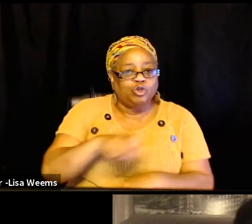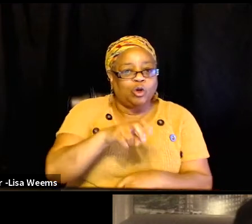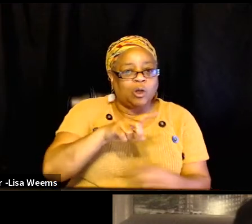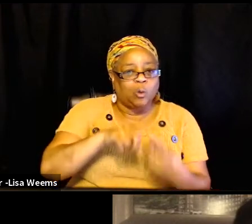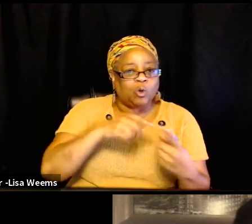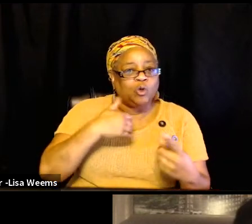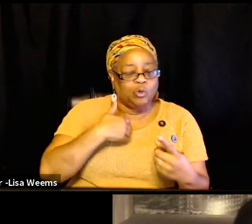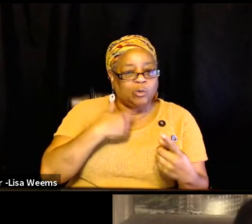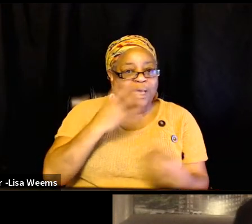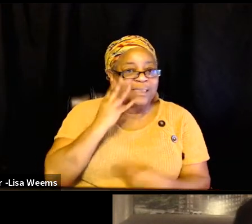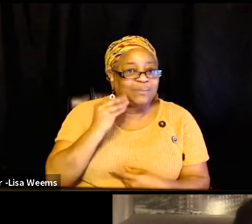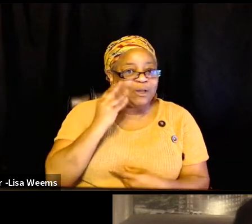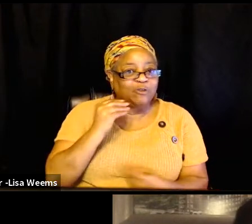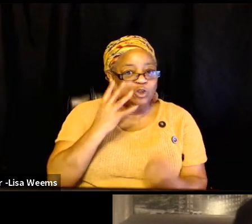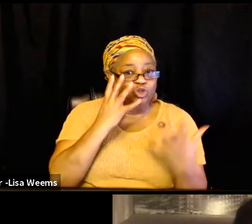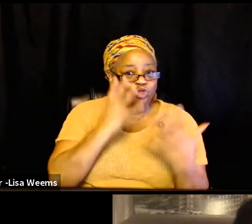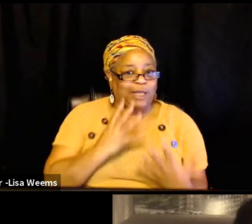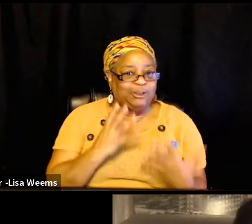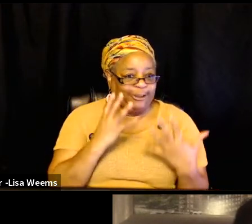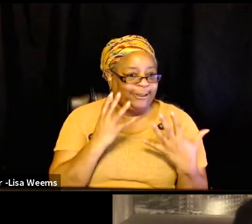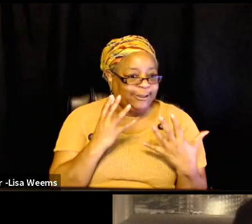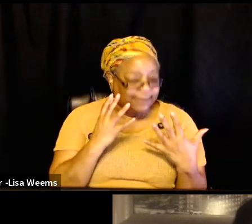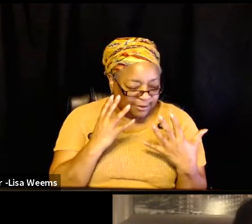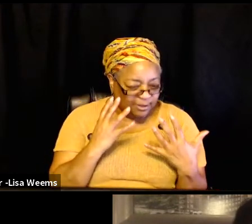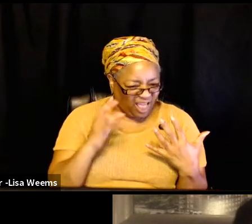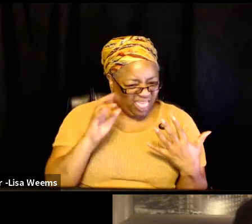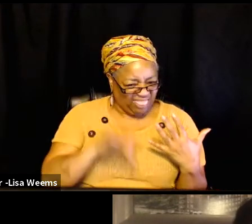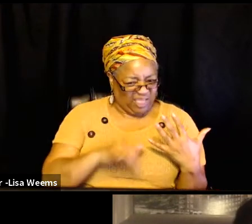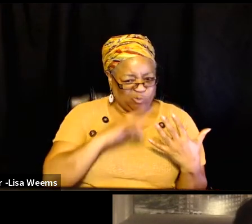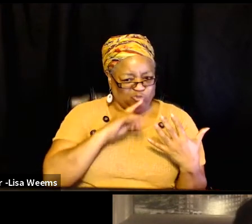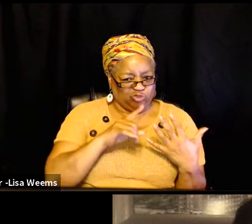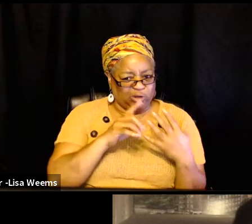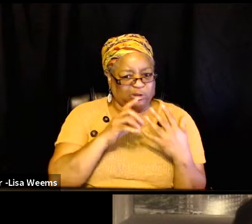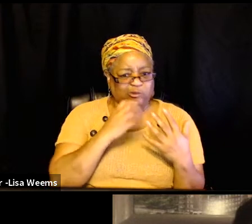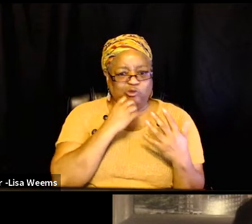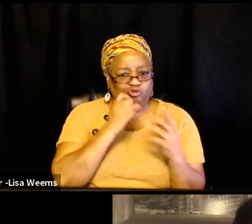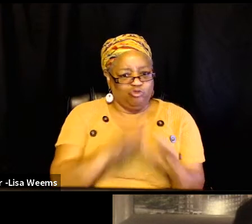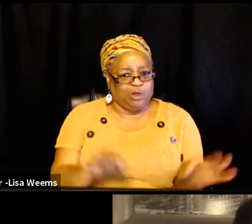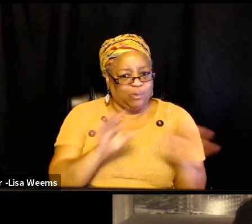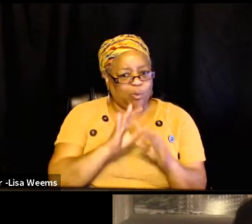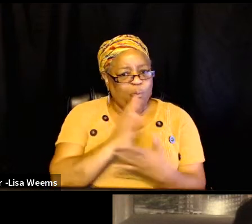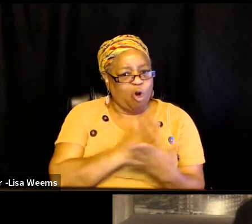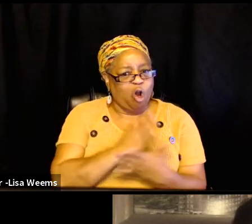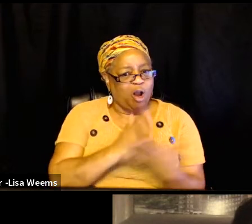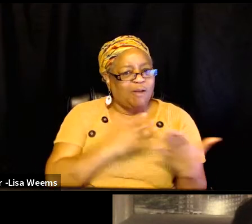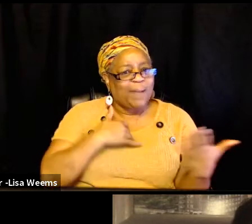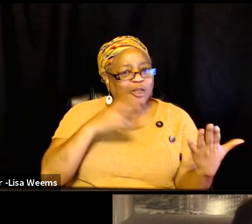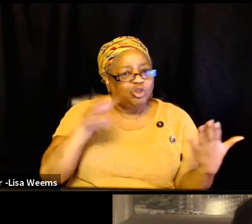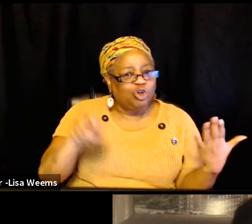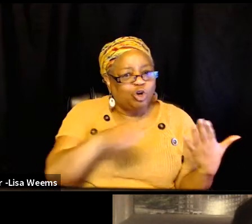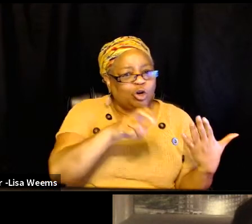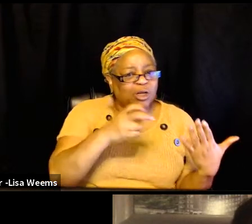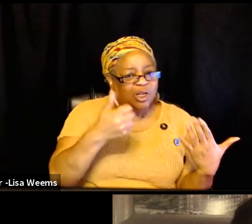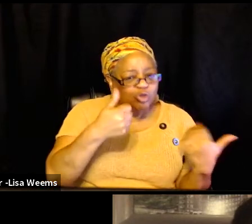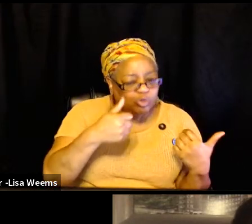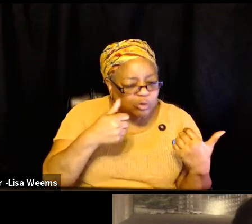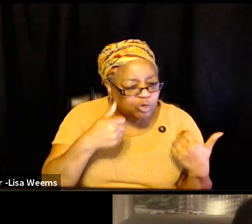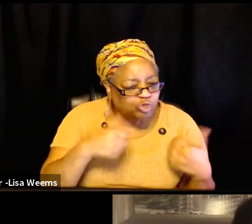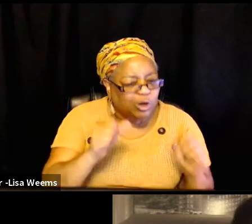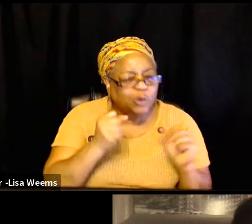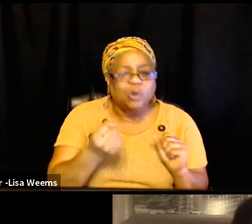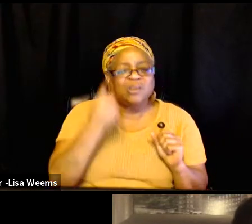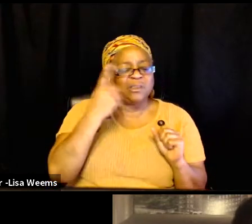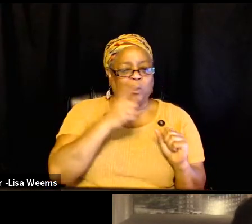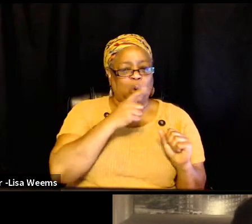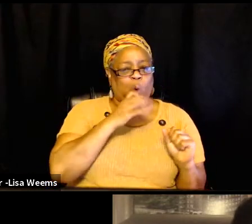in your life, you know? And that was a really critical aspect of my journey, you know, of trying to understand who I was, you